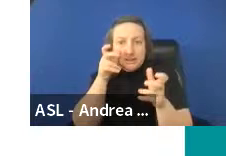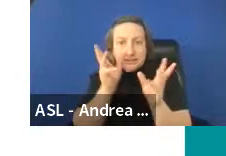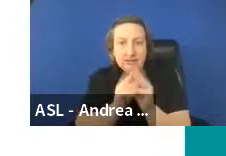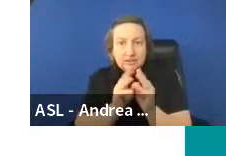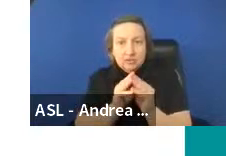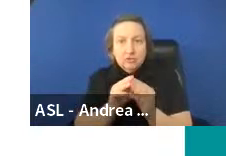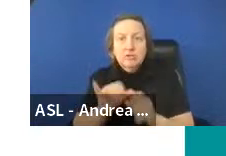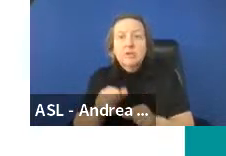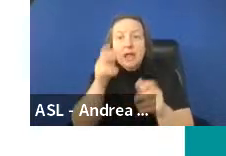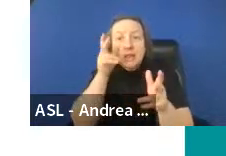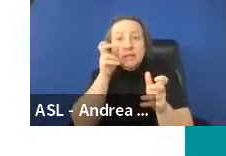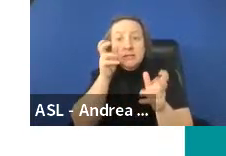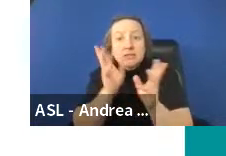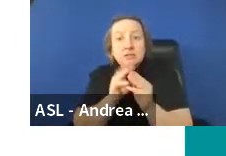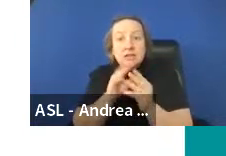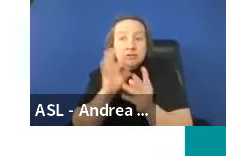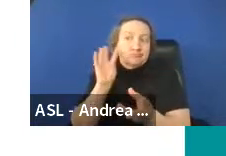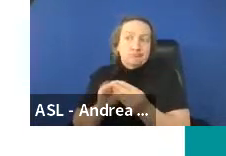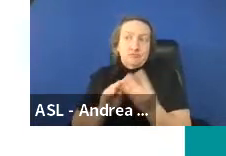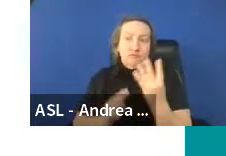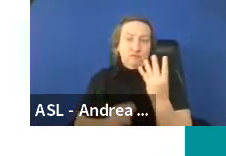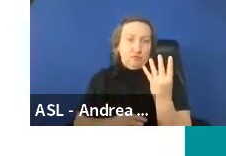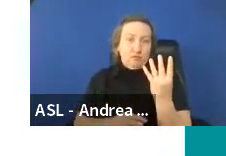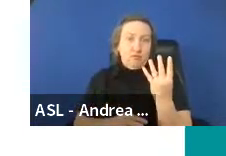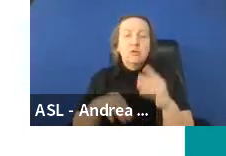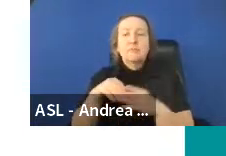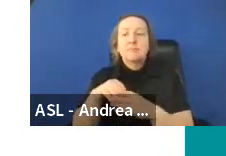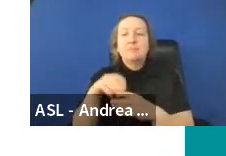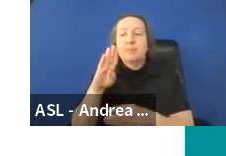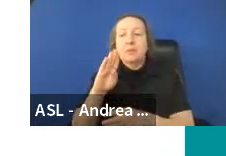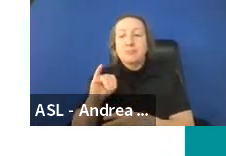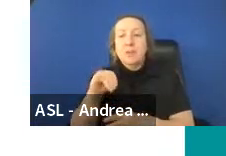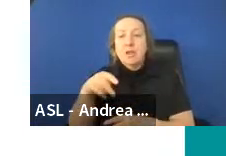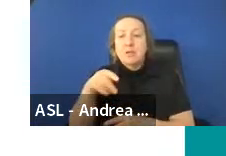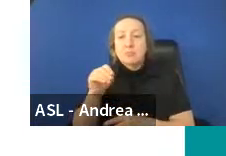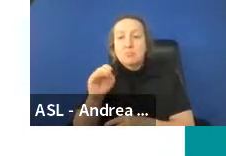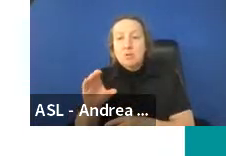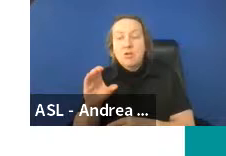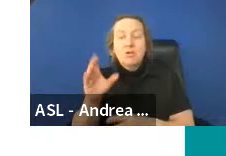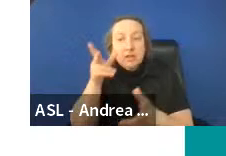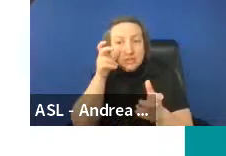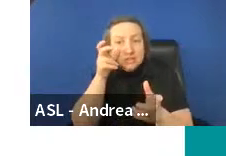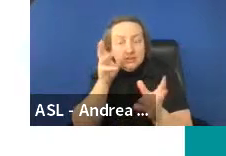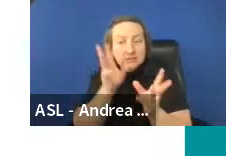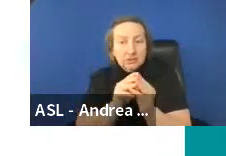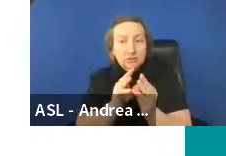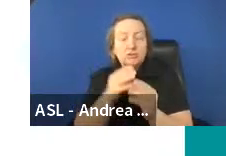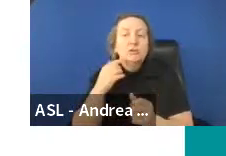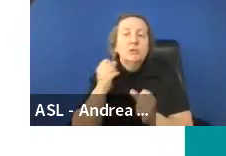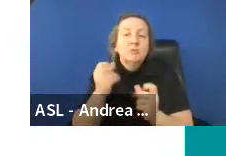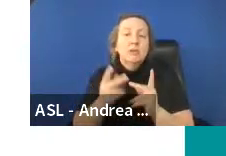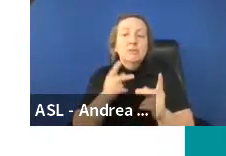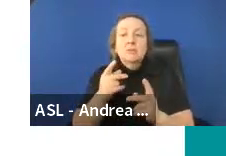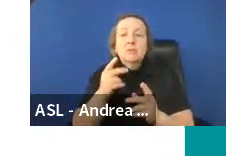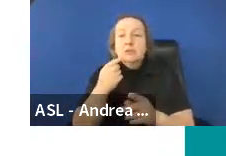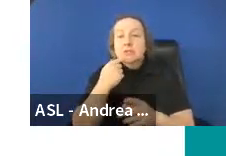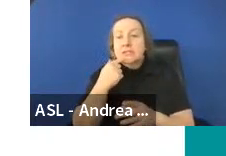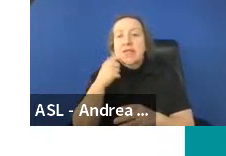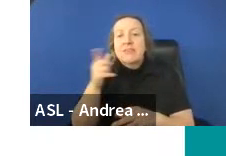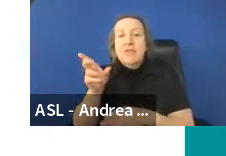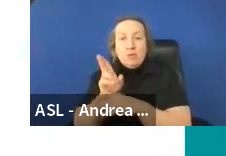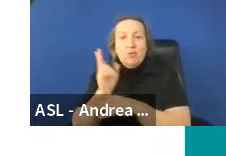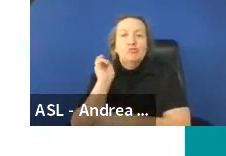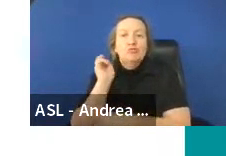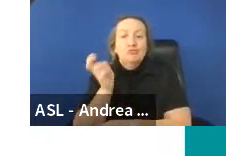sessions were a total of 4, and within our BIPOC listening session, a lot of participants reported using transit as